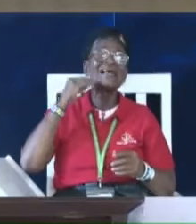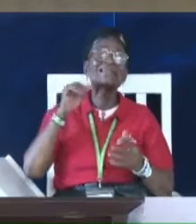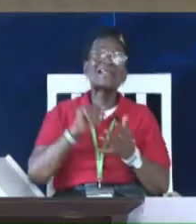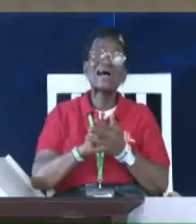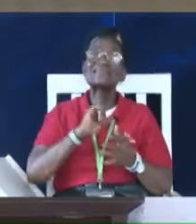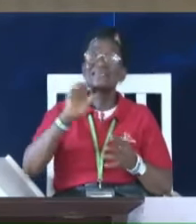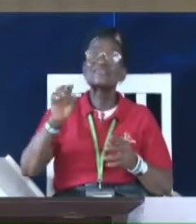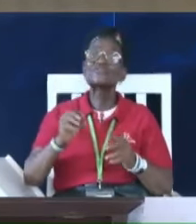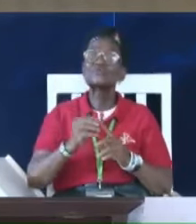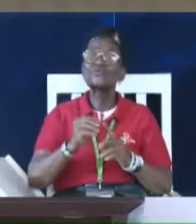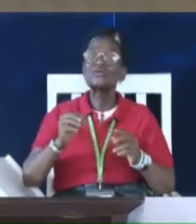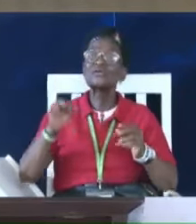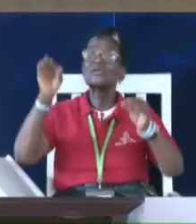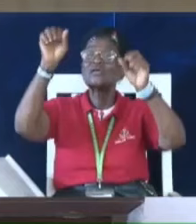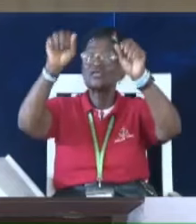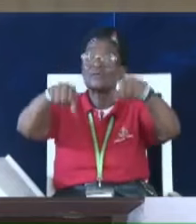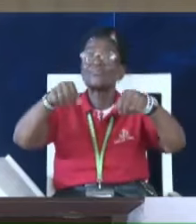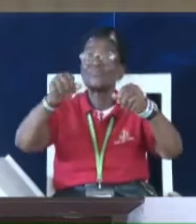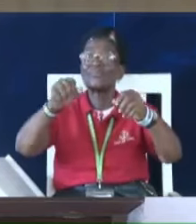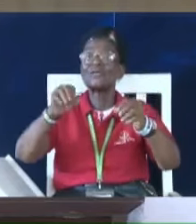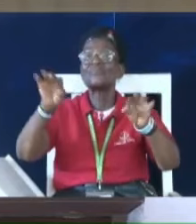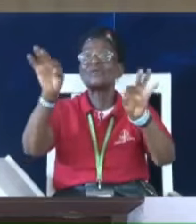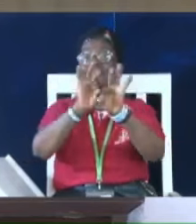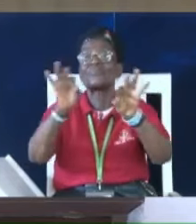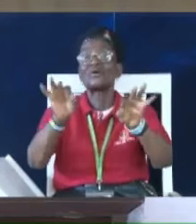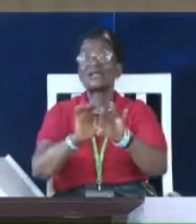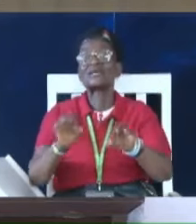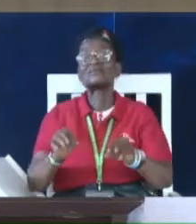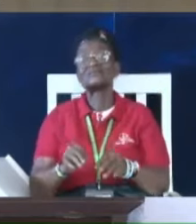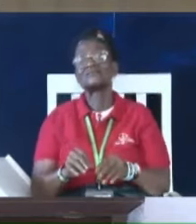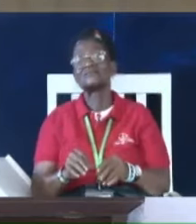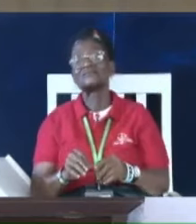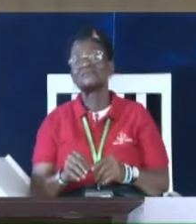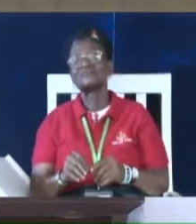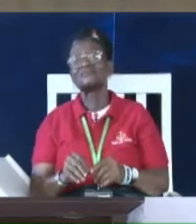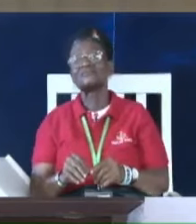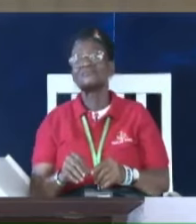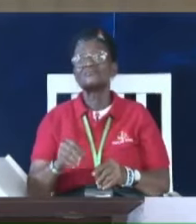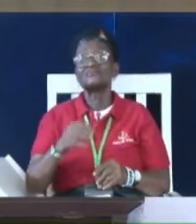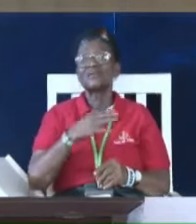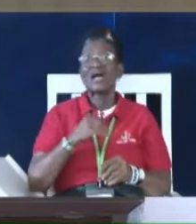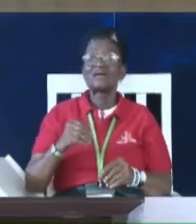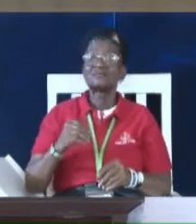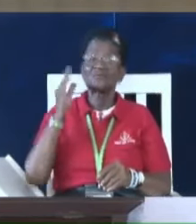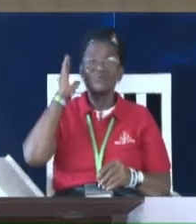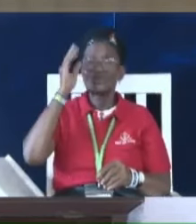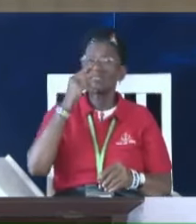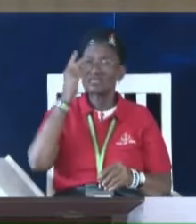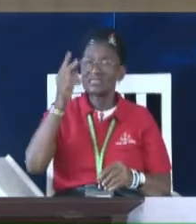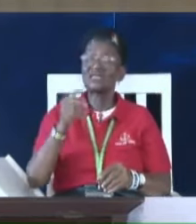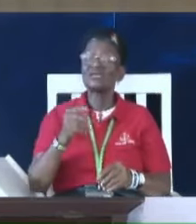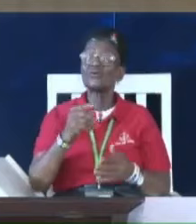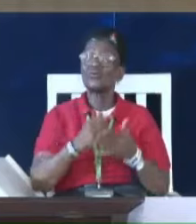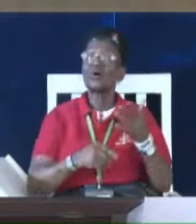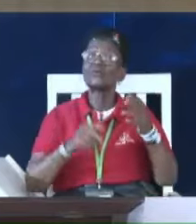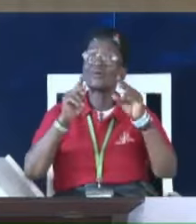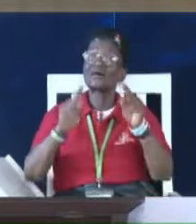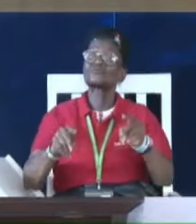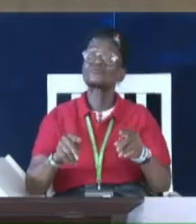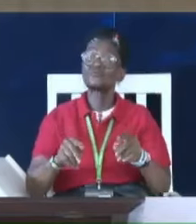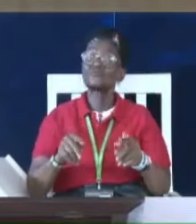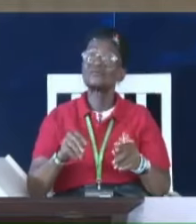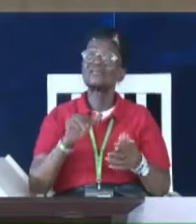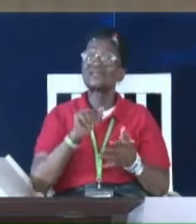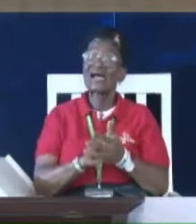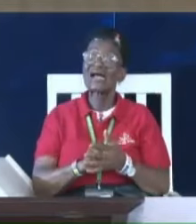important to need help. And then we see one fellow. See the fellow, the